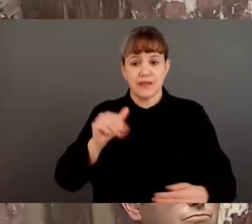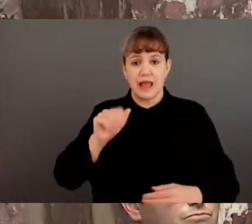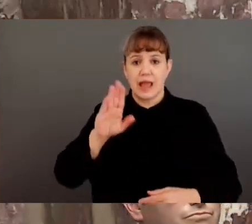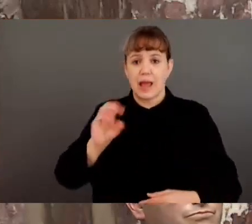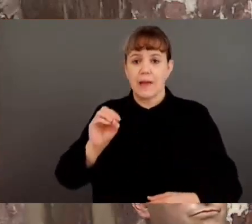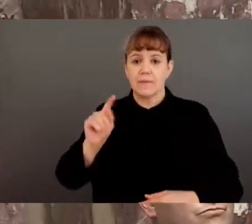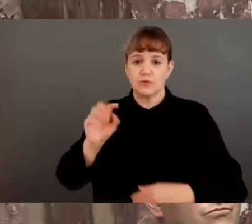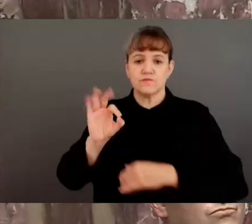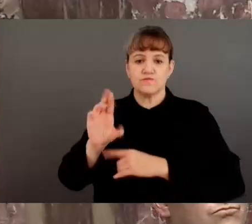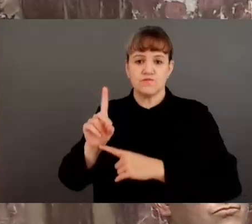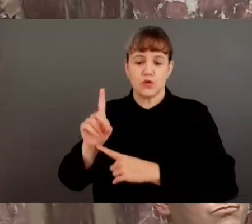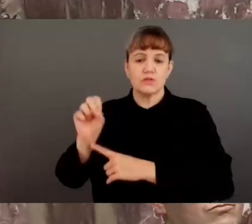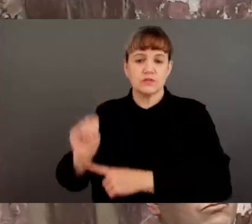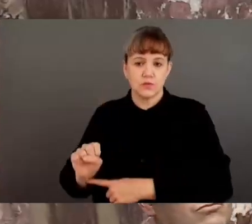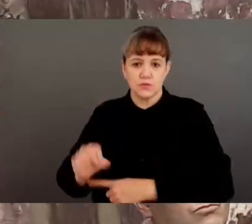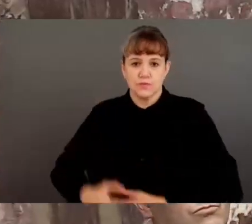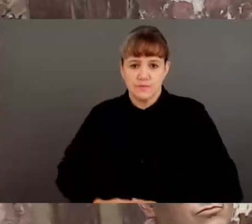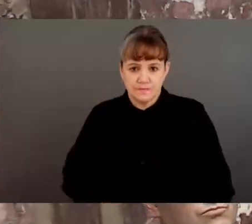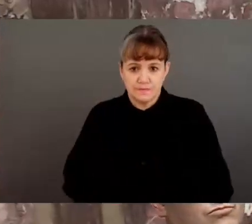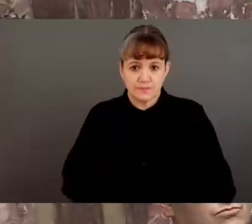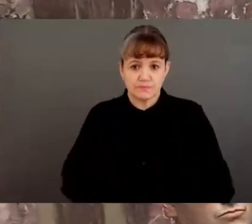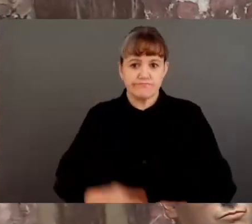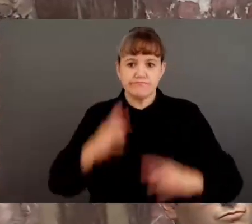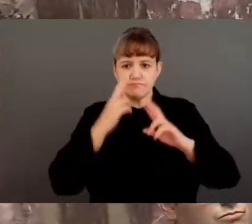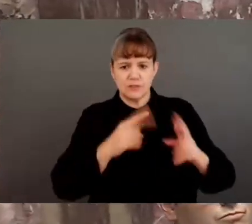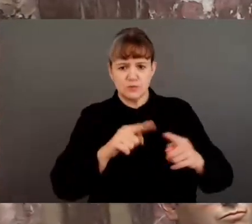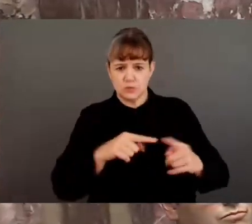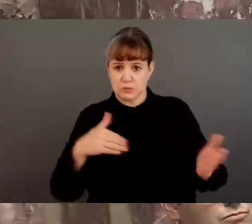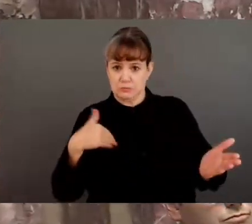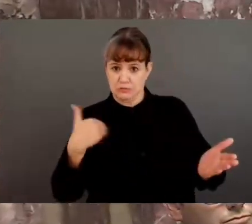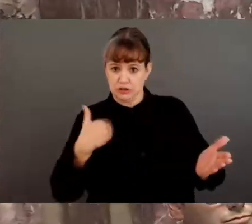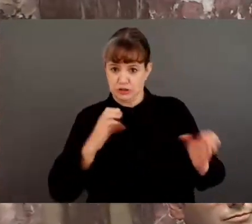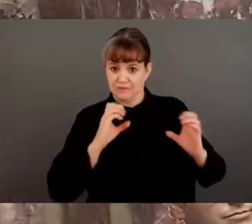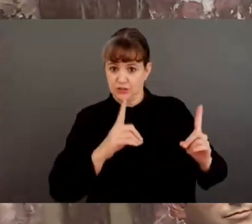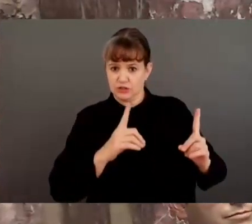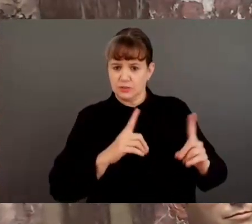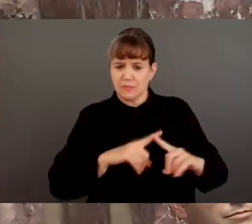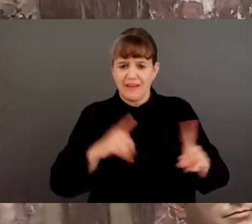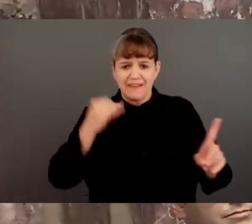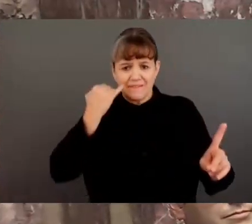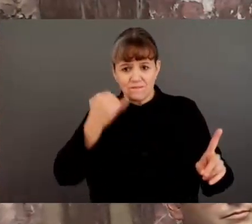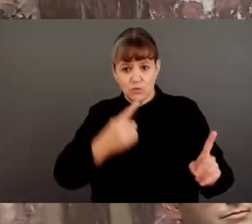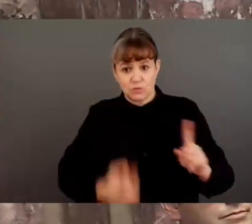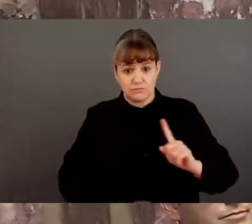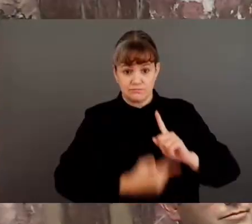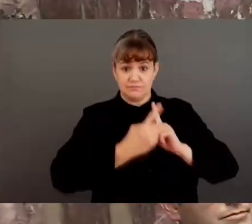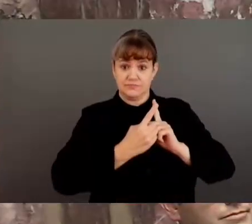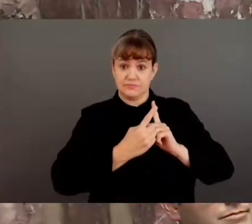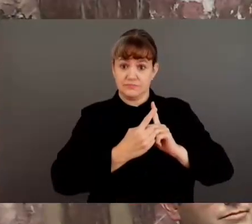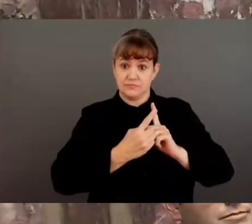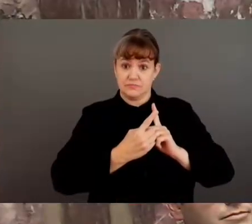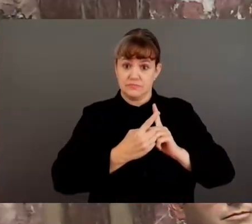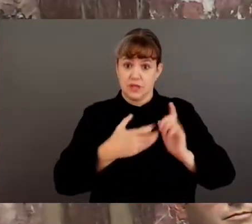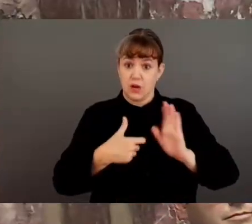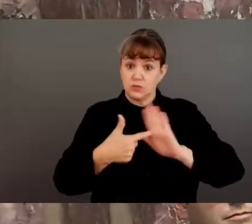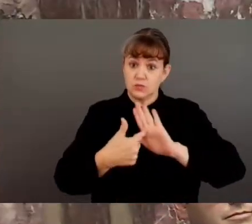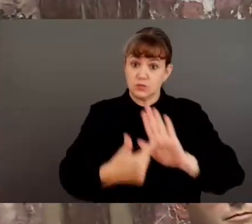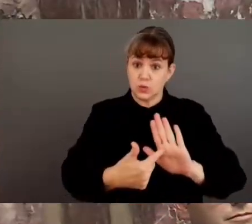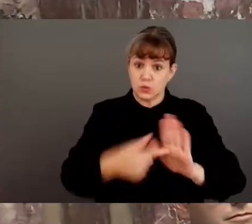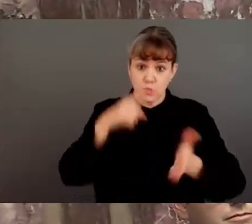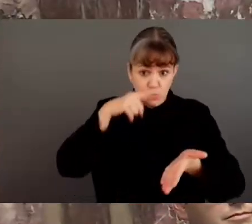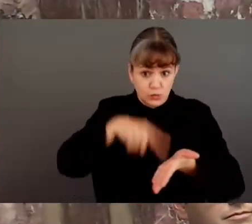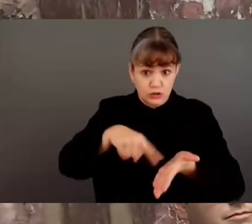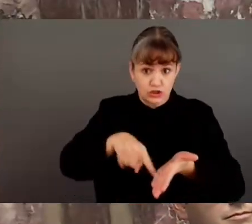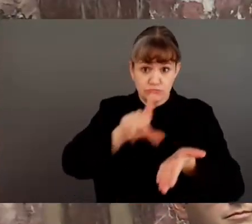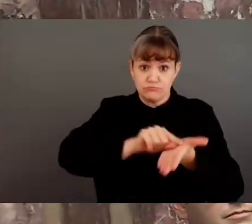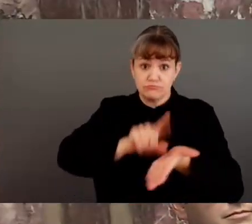respect to the Education Minister. If she wants to drop by my office, I will show her the literature, and she can go through page 11 where it